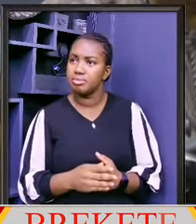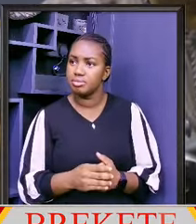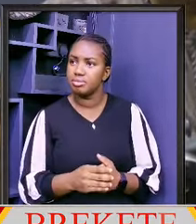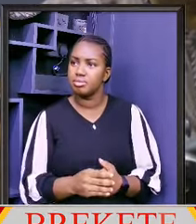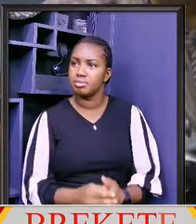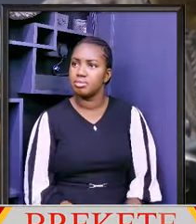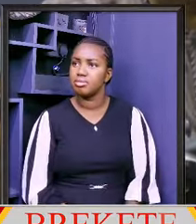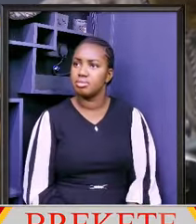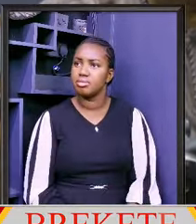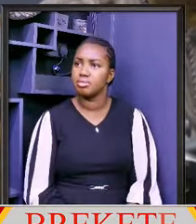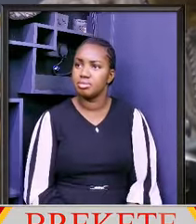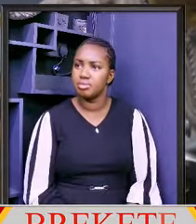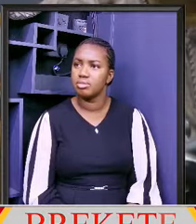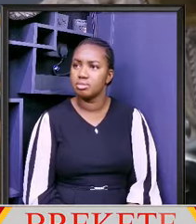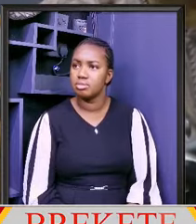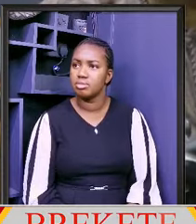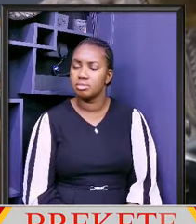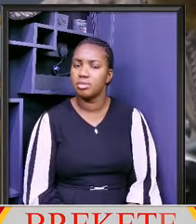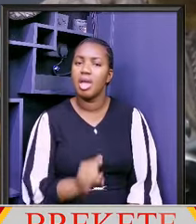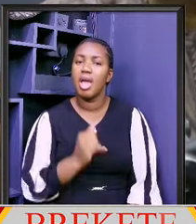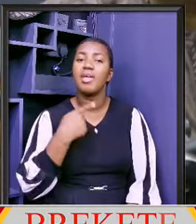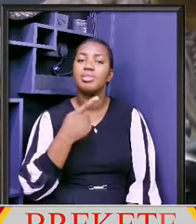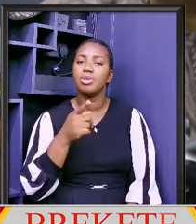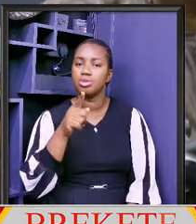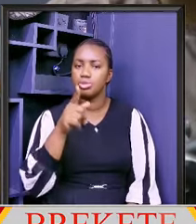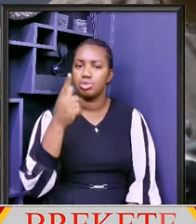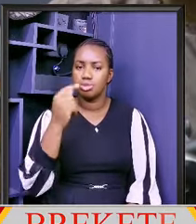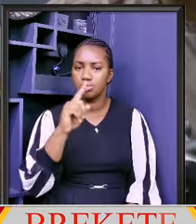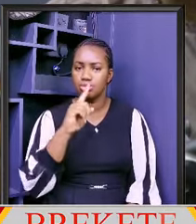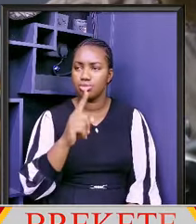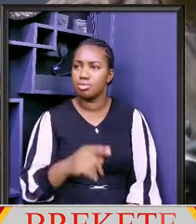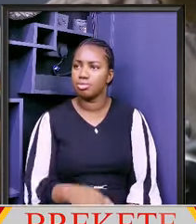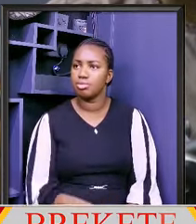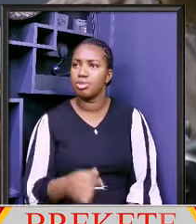sir. About after the oath I take, I'm telling you the truth. Mashallah.